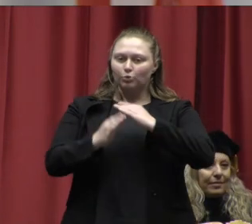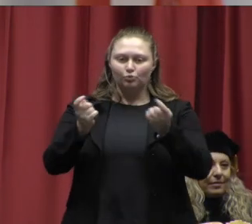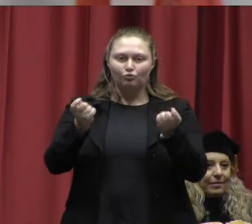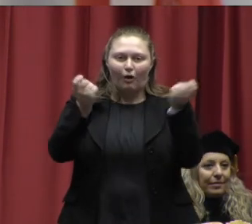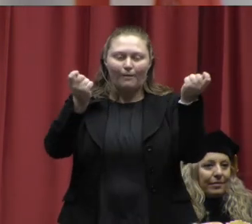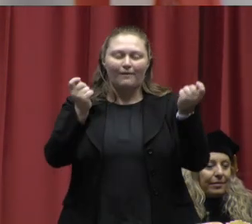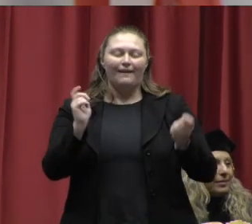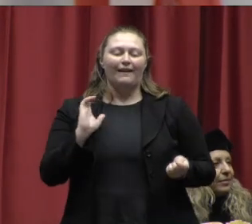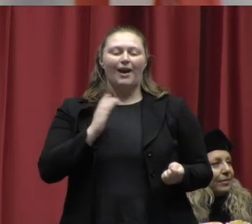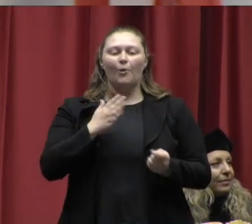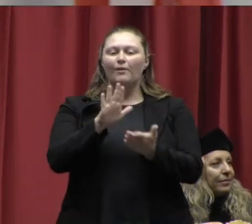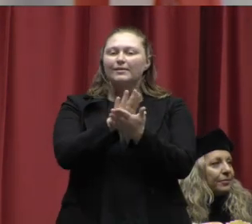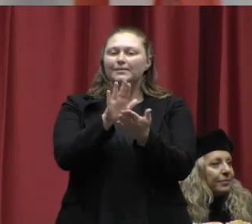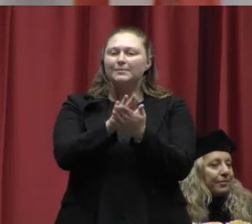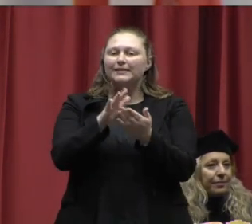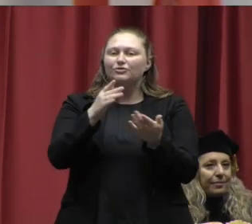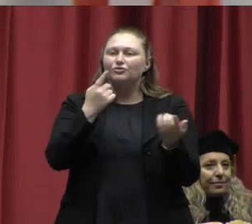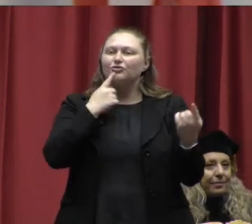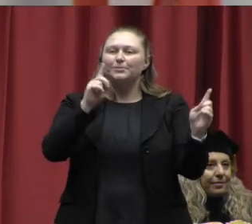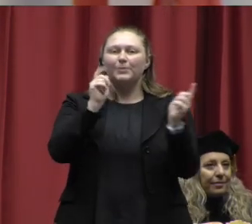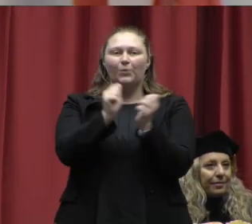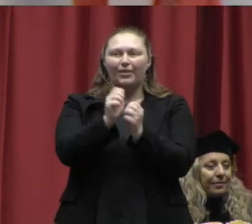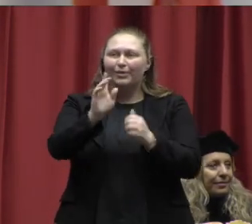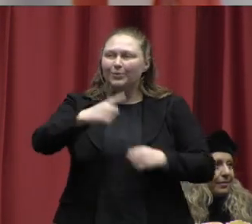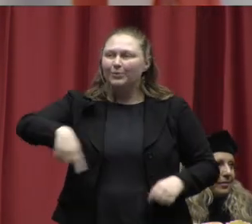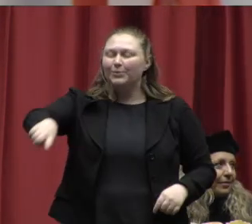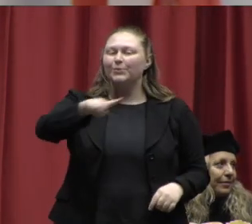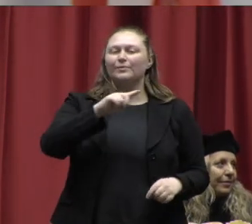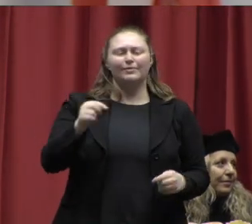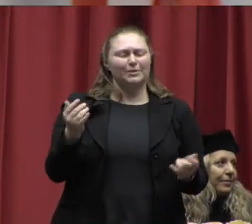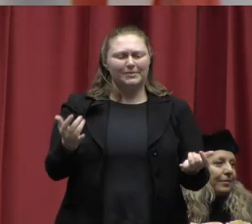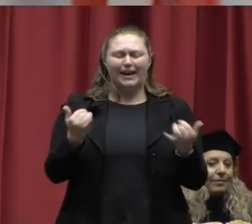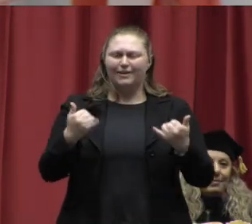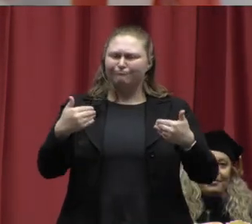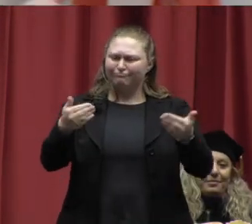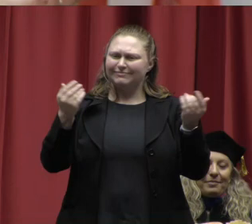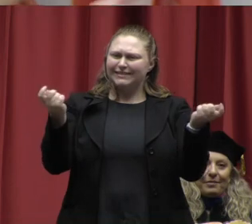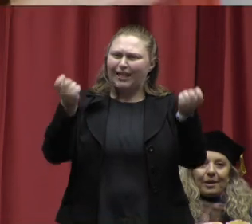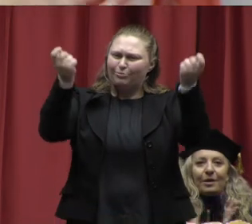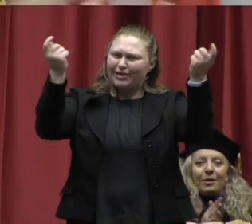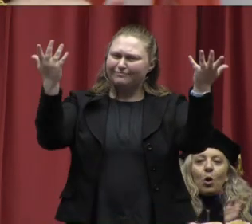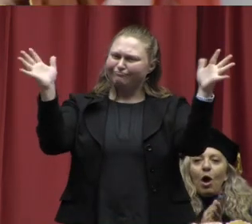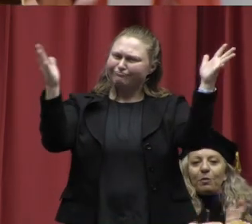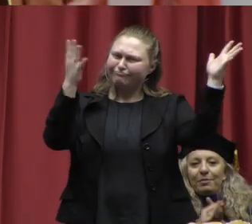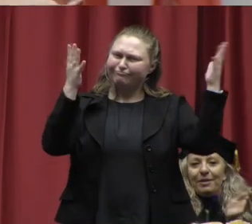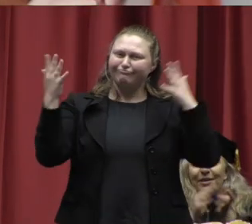and academic achievements with all of you. So let's celebrate!